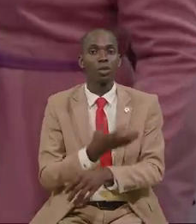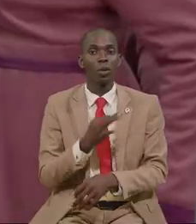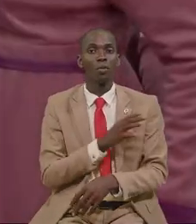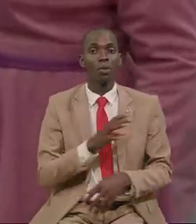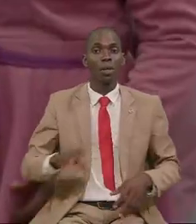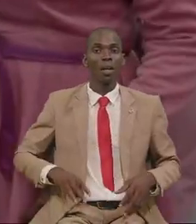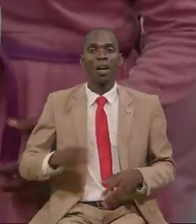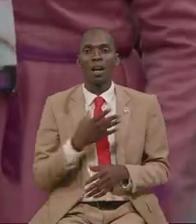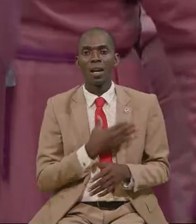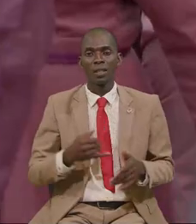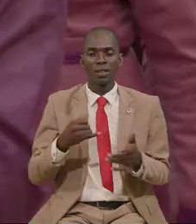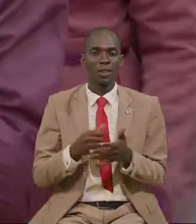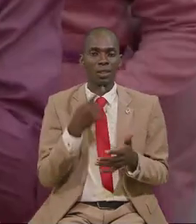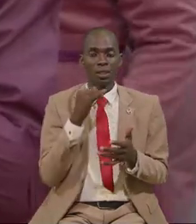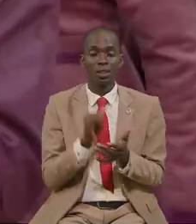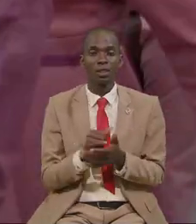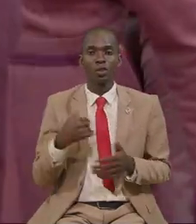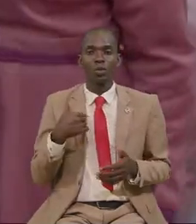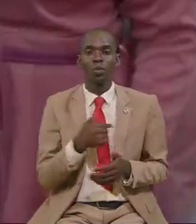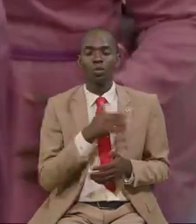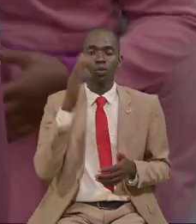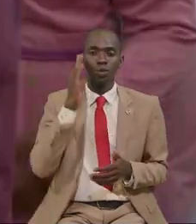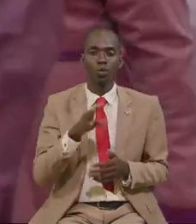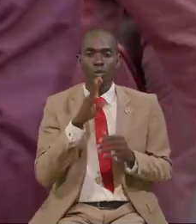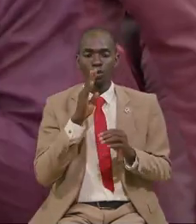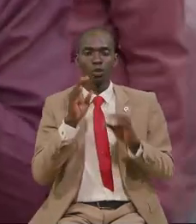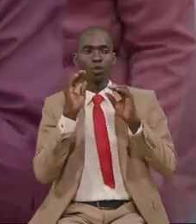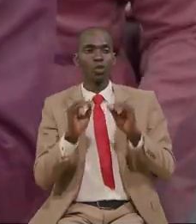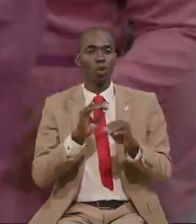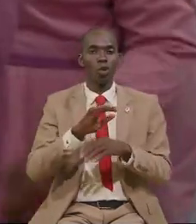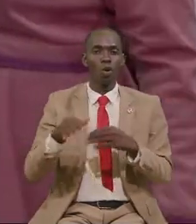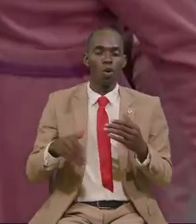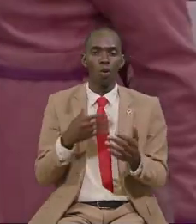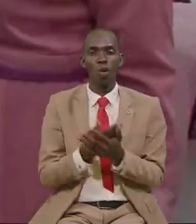he says, we shall be taught all things